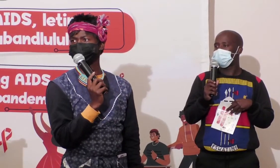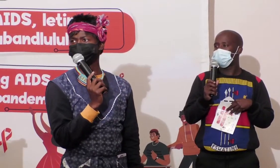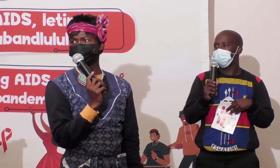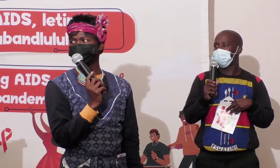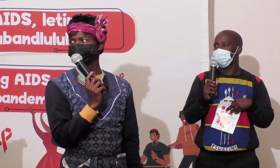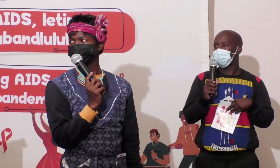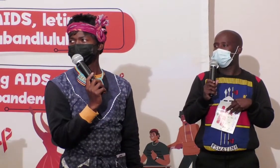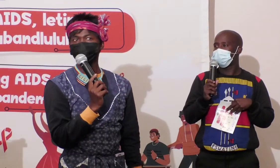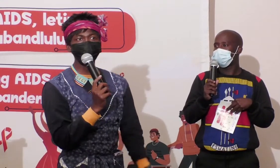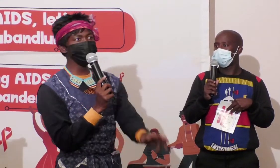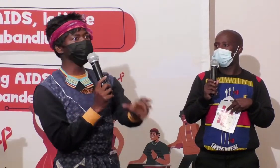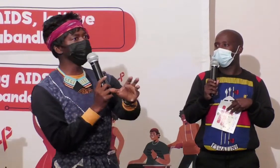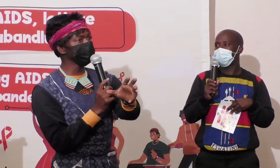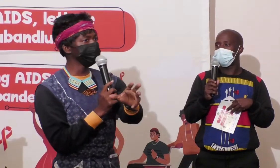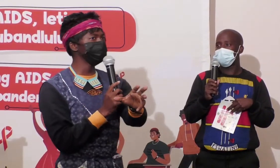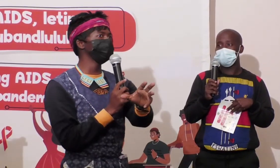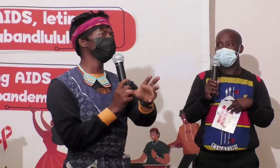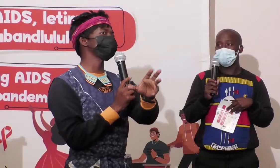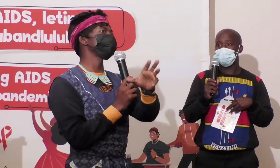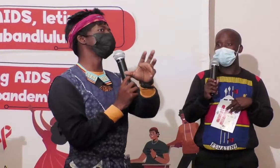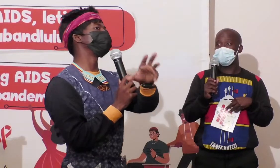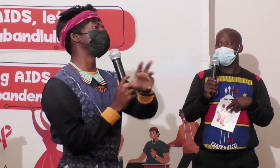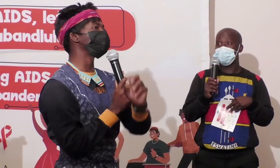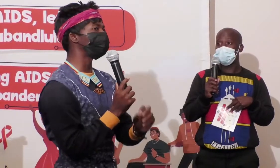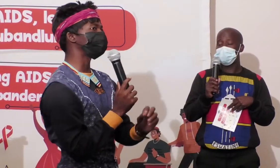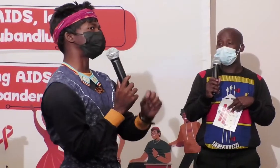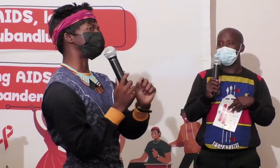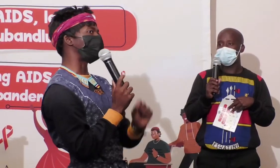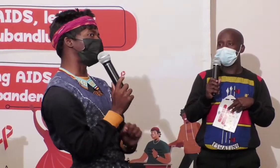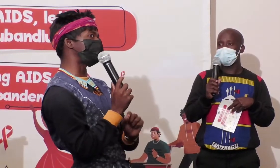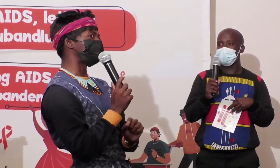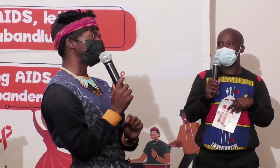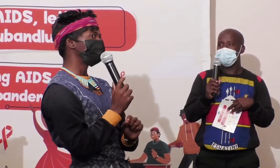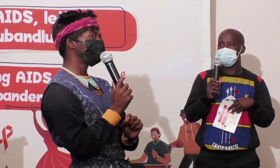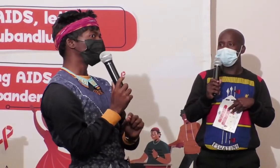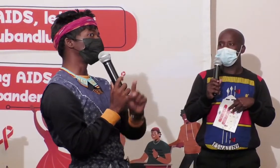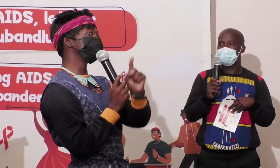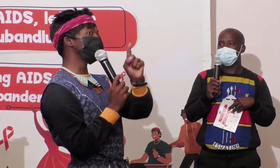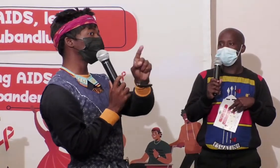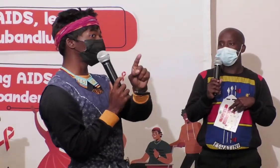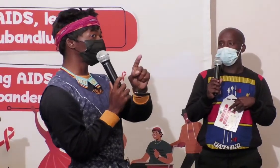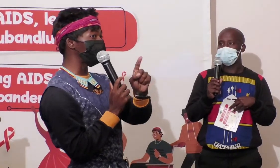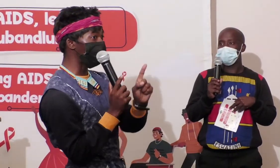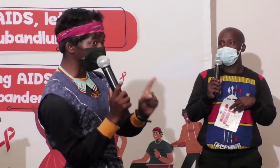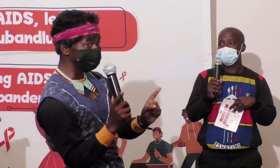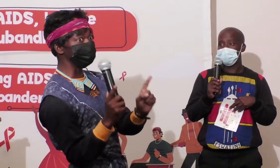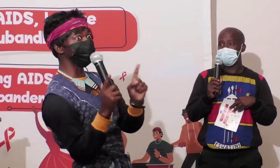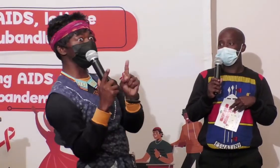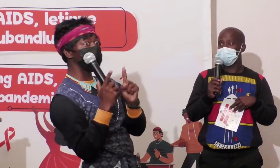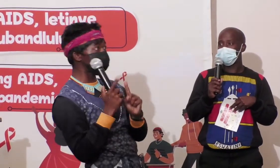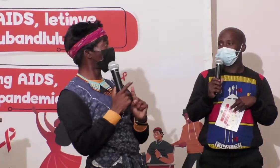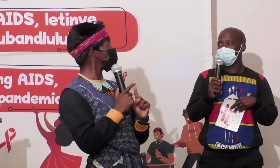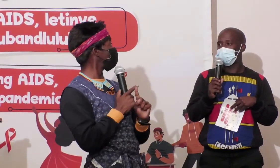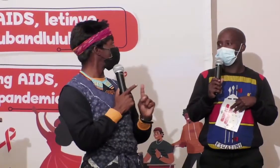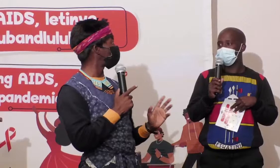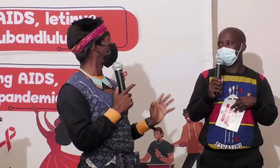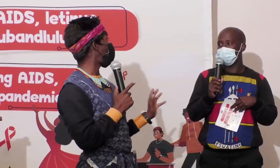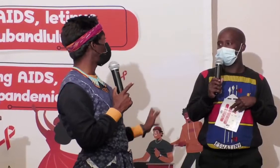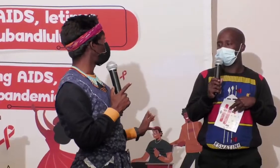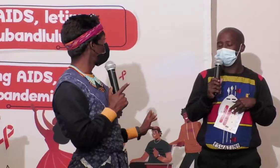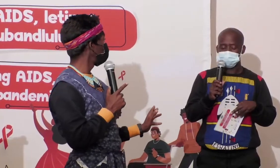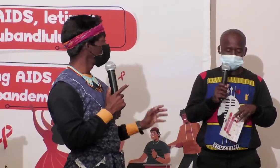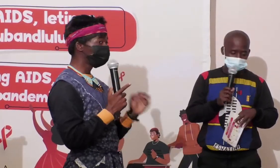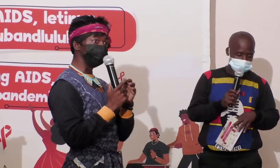nje? Ngifuna kubekisa ngabantwana ntasi uyabona ke wena uthi vele lo mntwana walo mntwana ngathi qhenya kufana yini